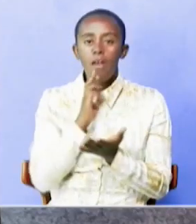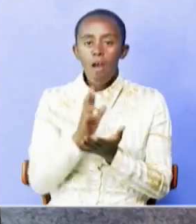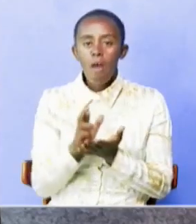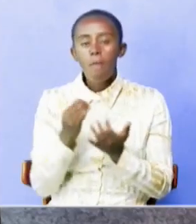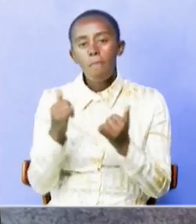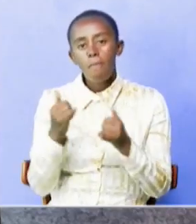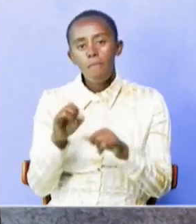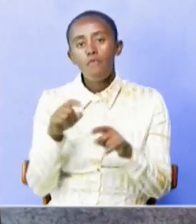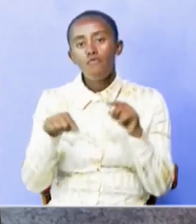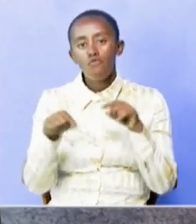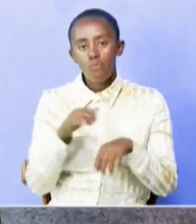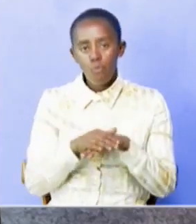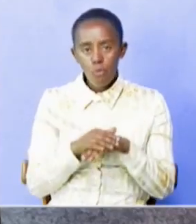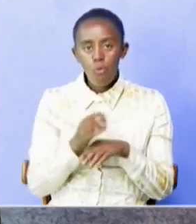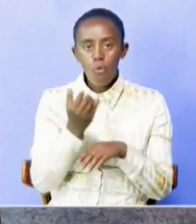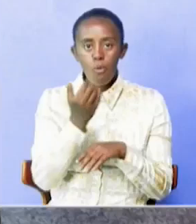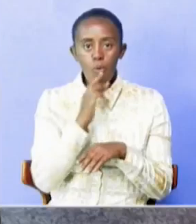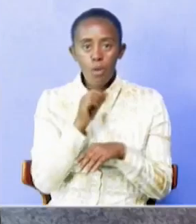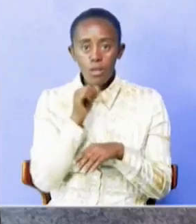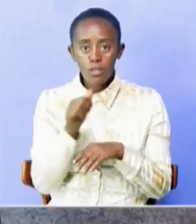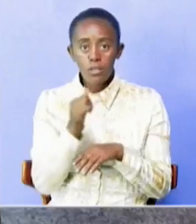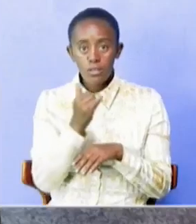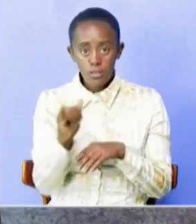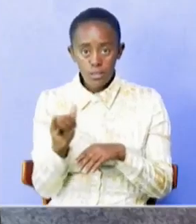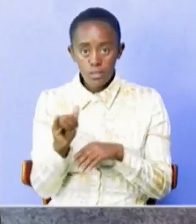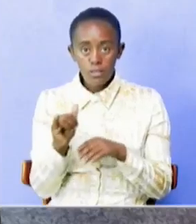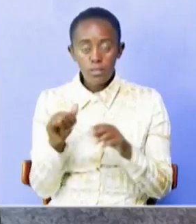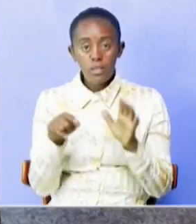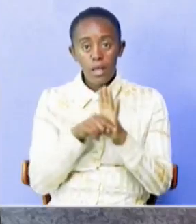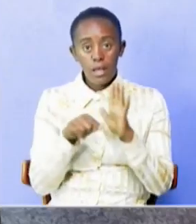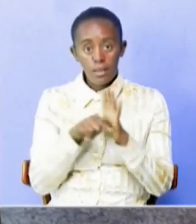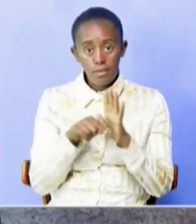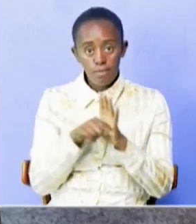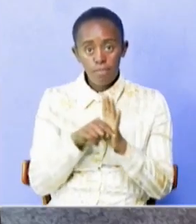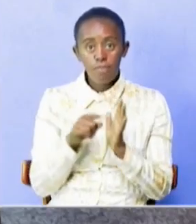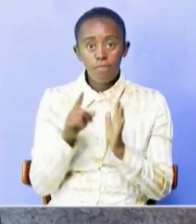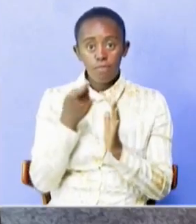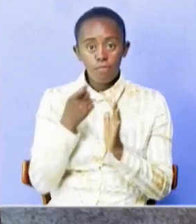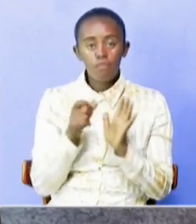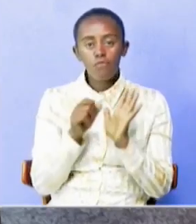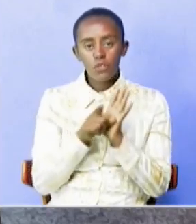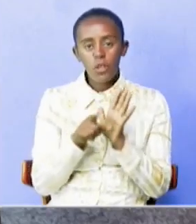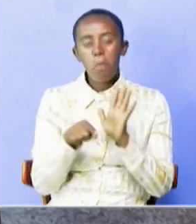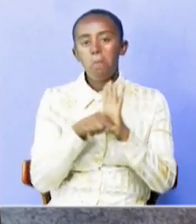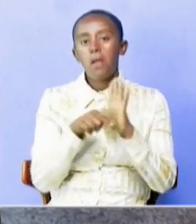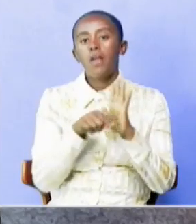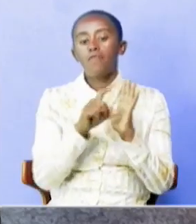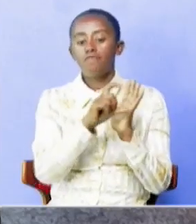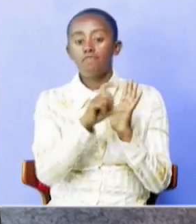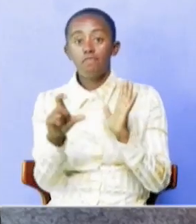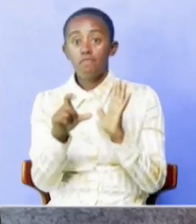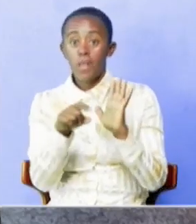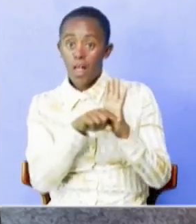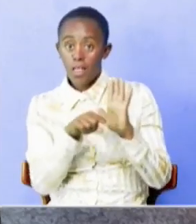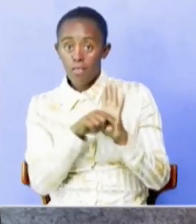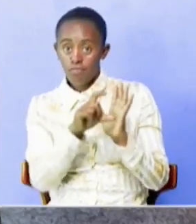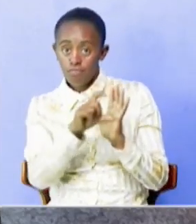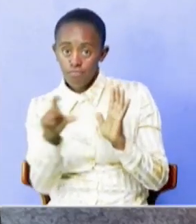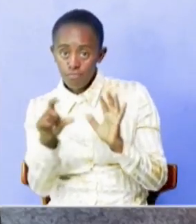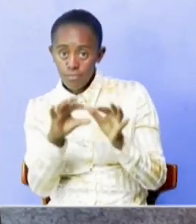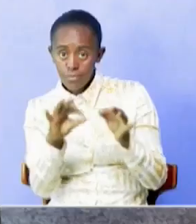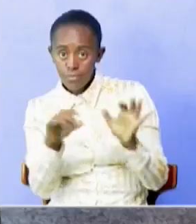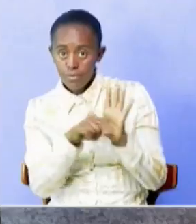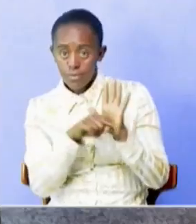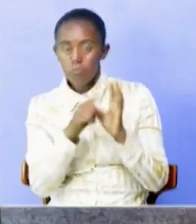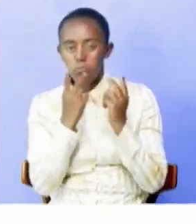later, aren't they? If it was negative, for example, if this statement, let's make this statement negative